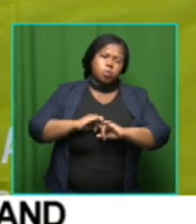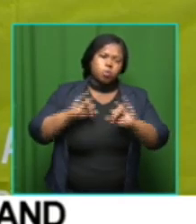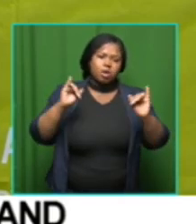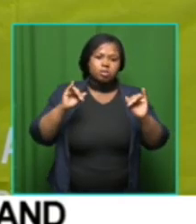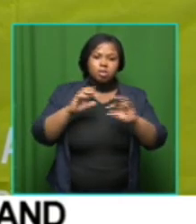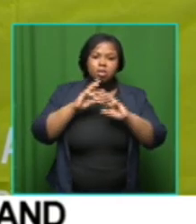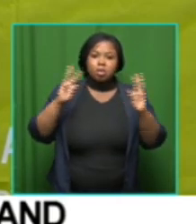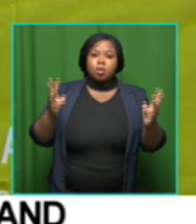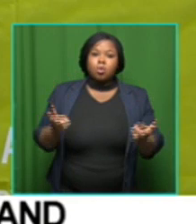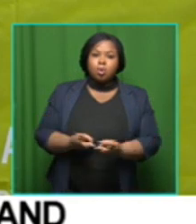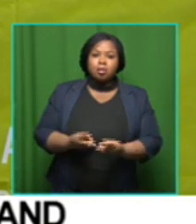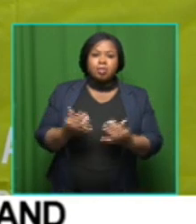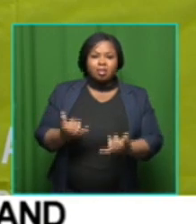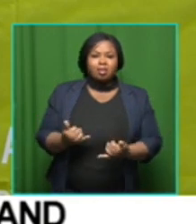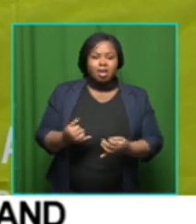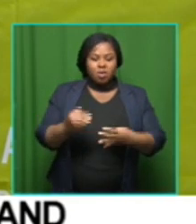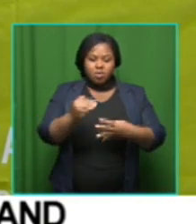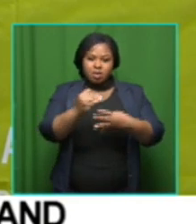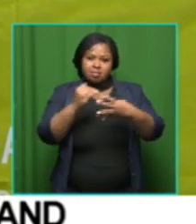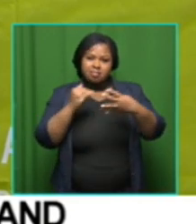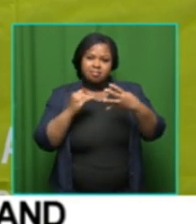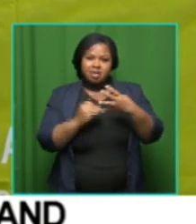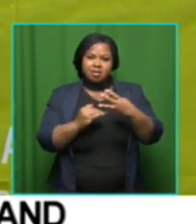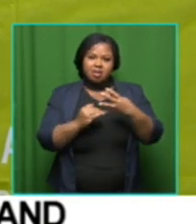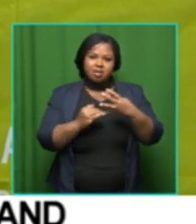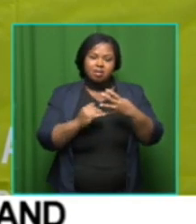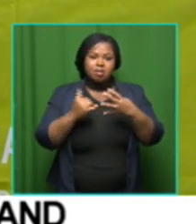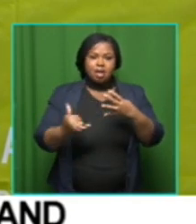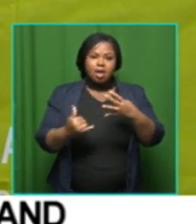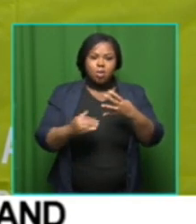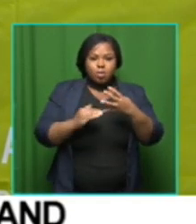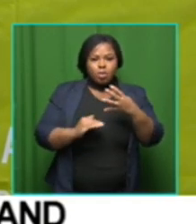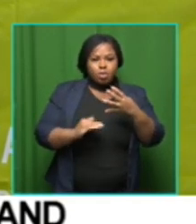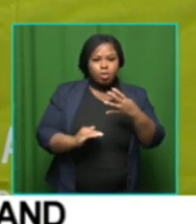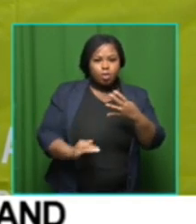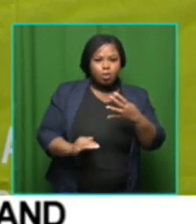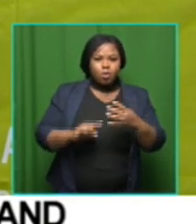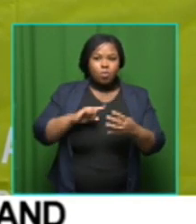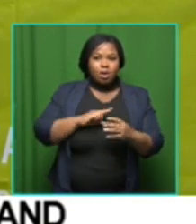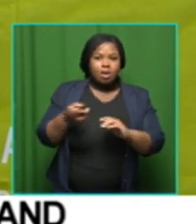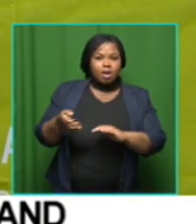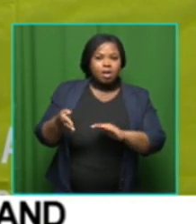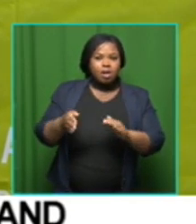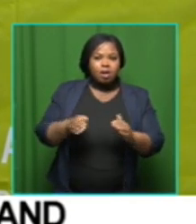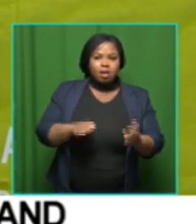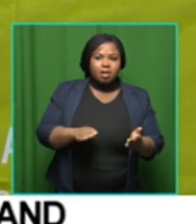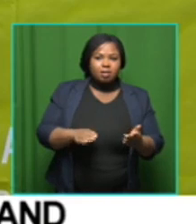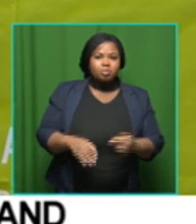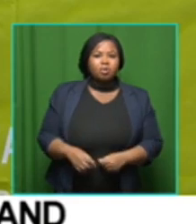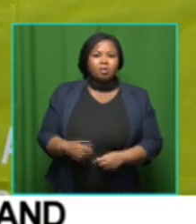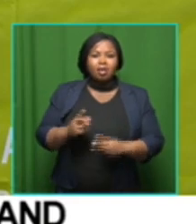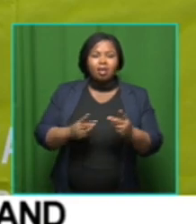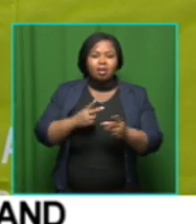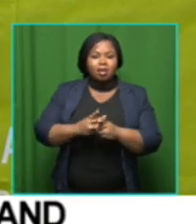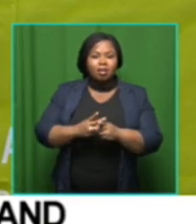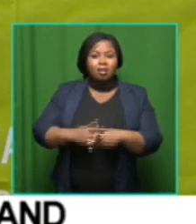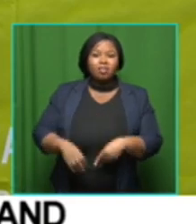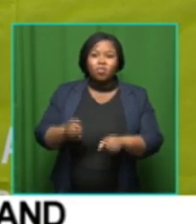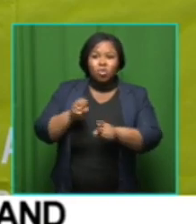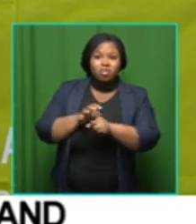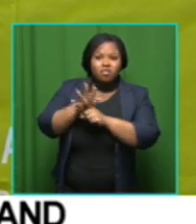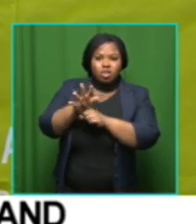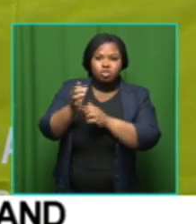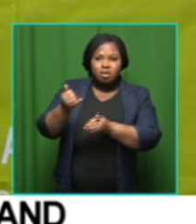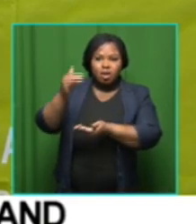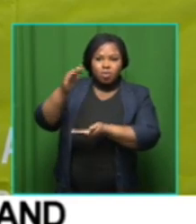are now the number 4 and slowly getting to be less and less of the important epicenters of the infection.